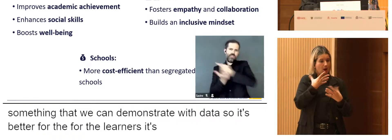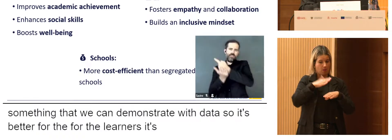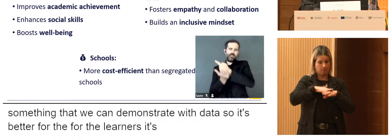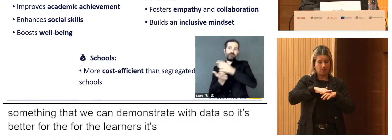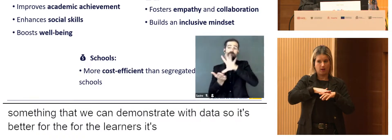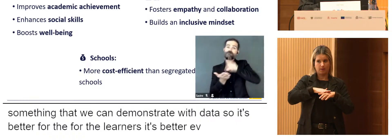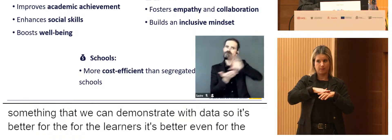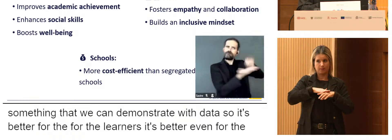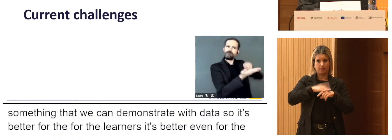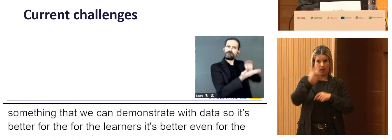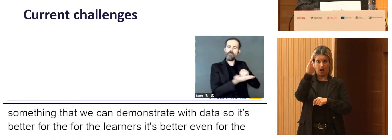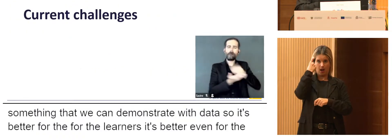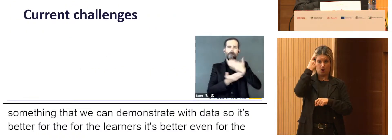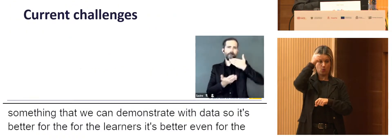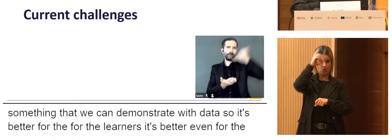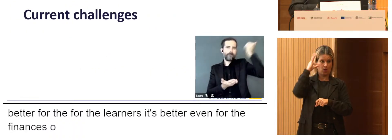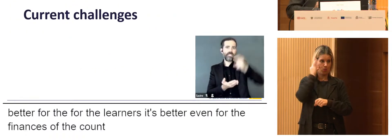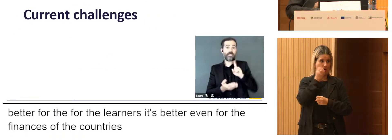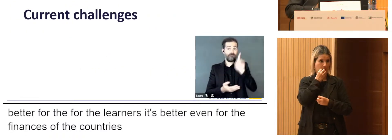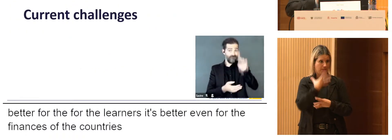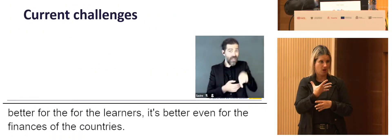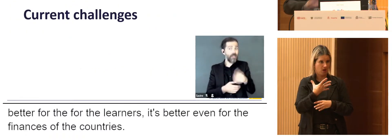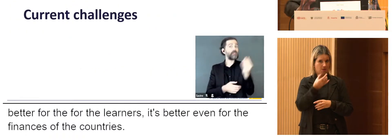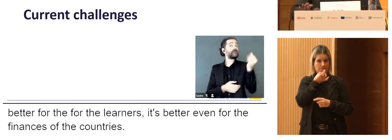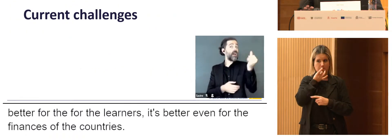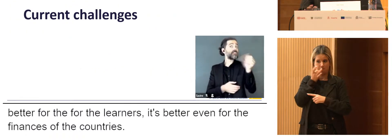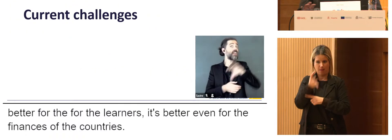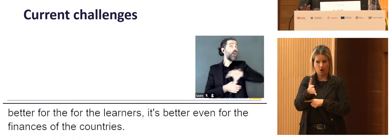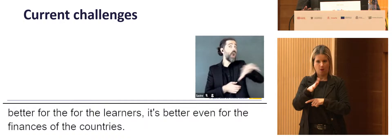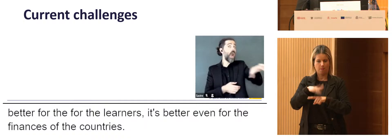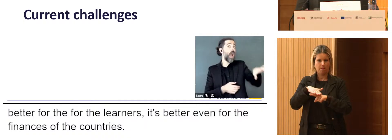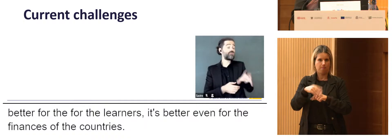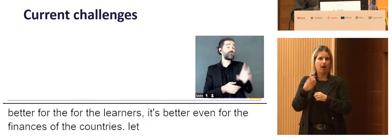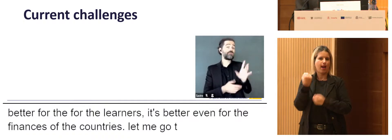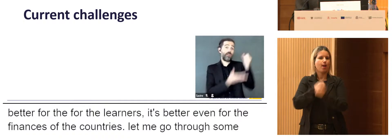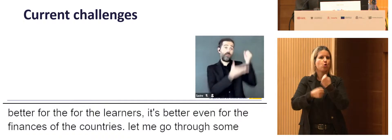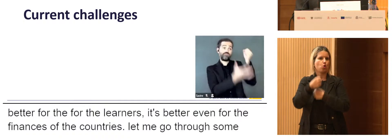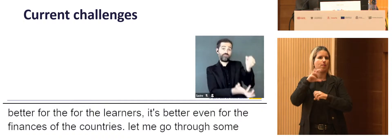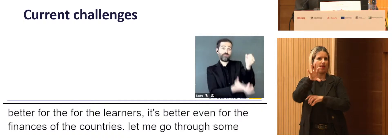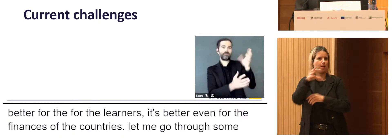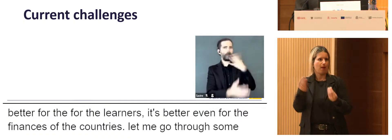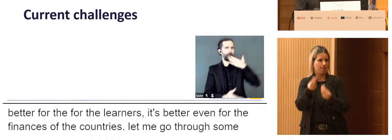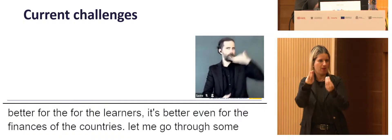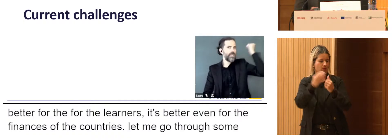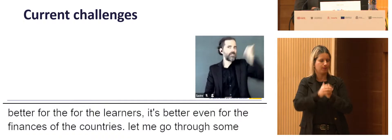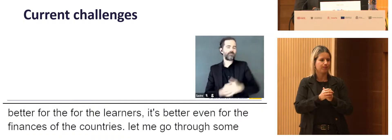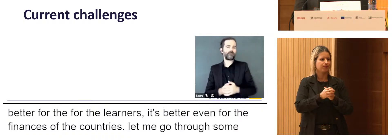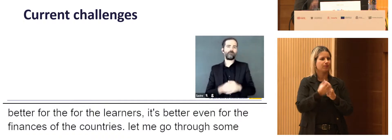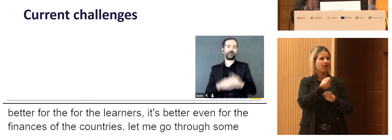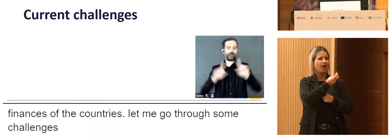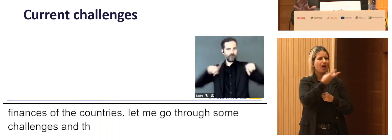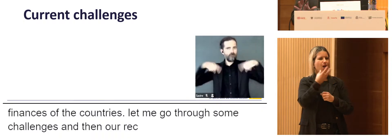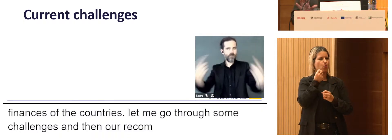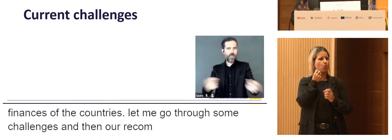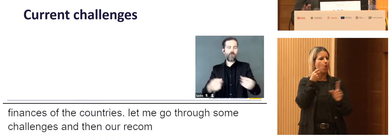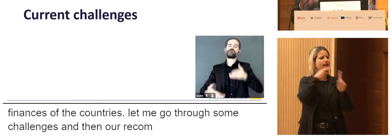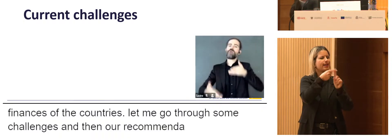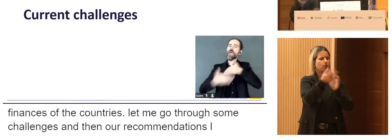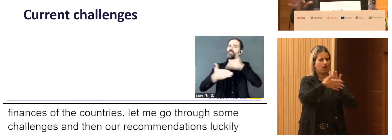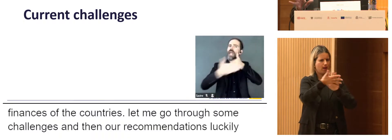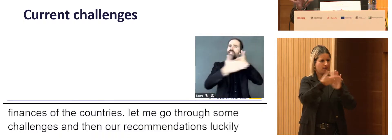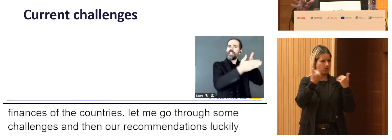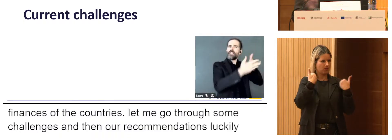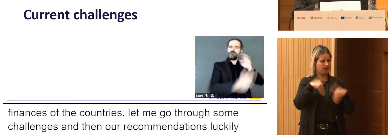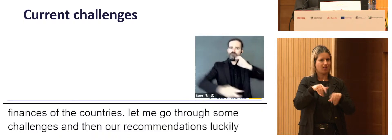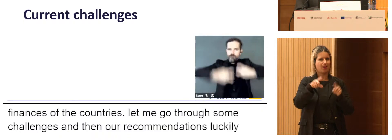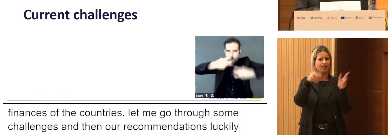the finances of the countries. Let me go through some challenges and then our recommendations. Luckily, we have